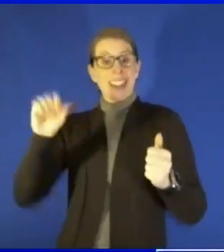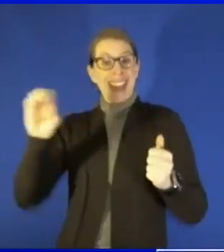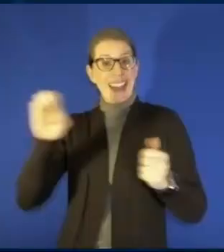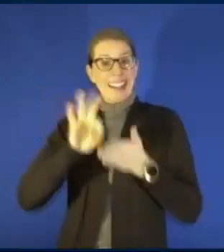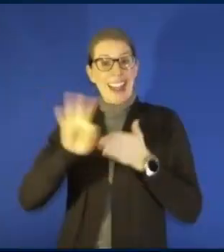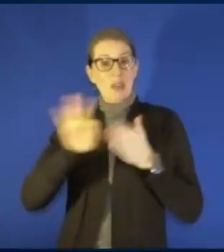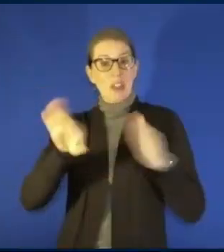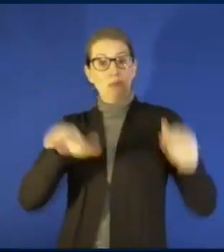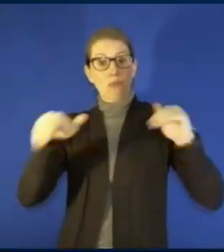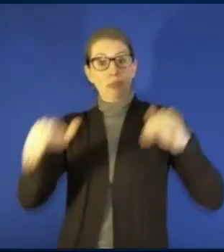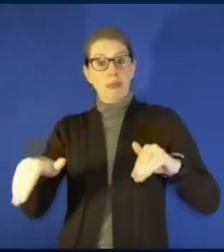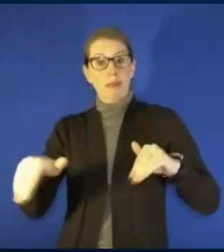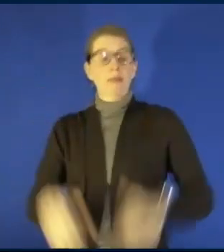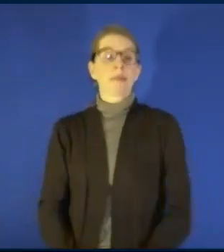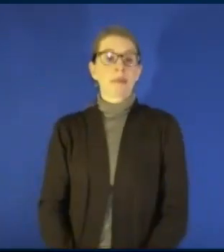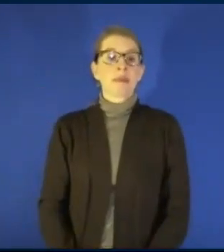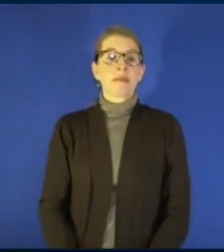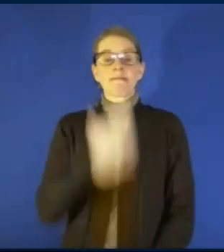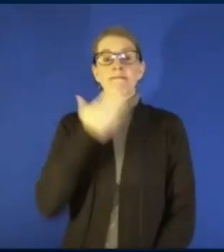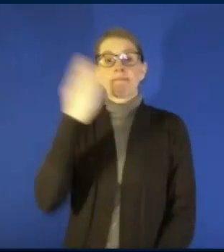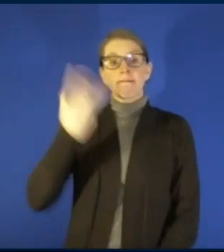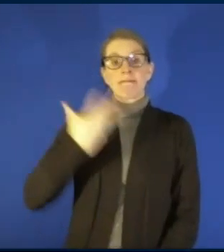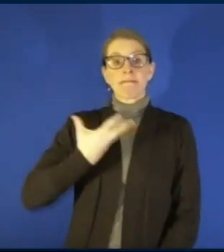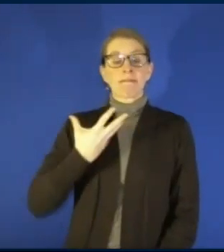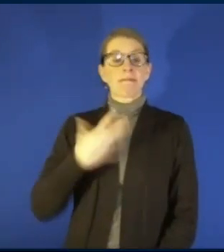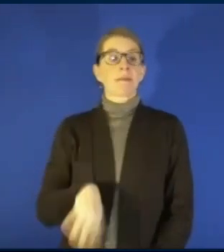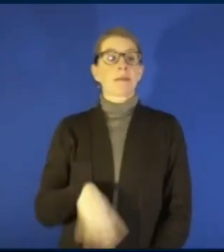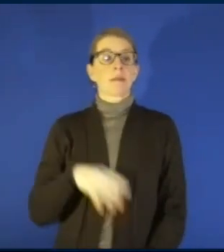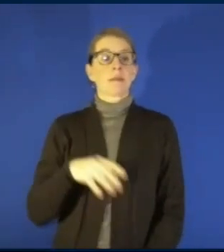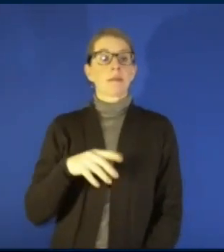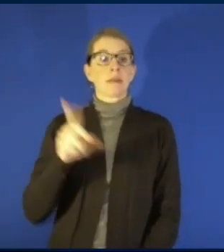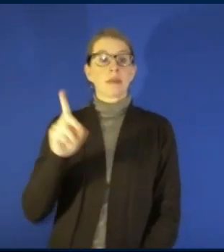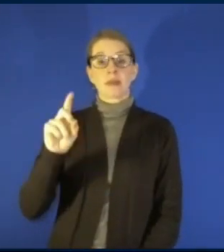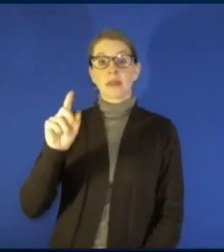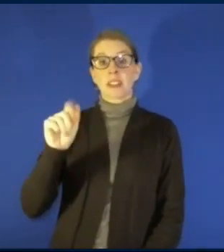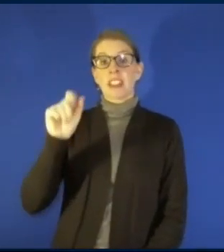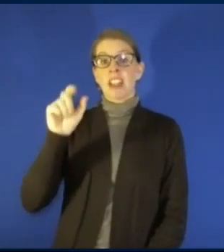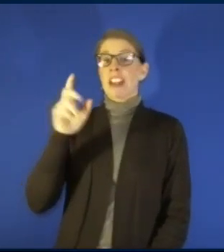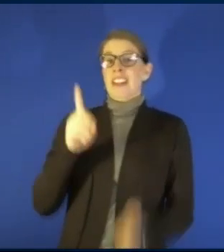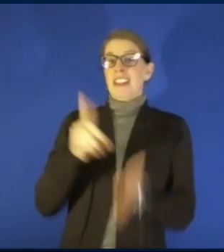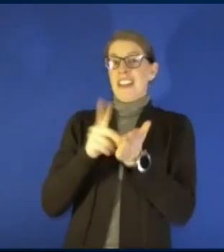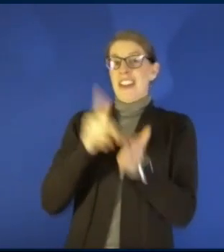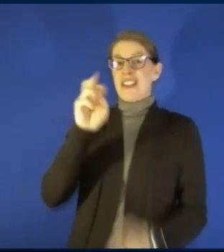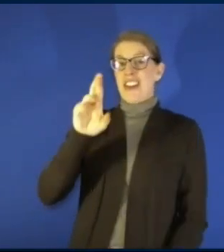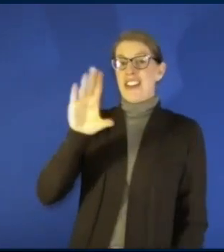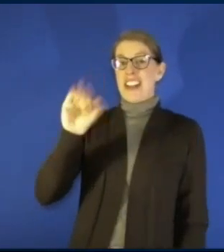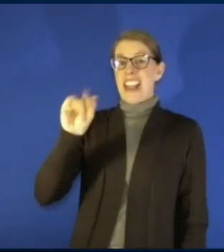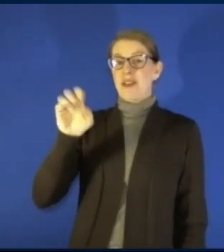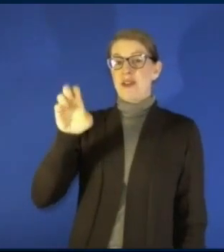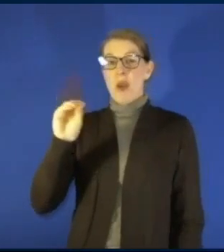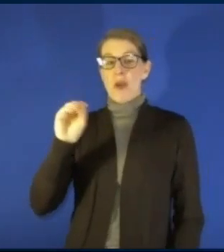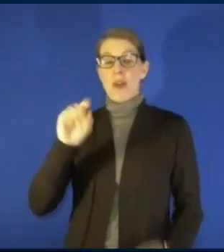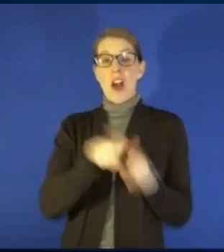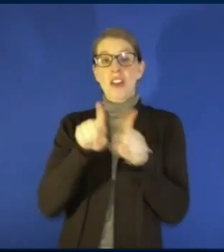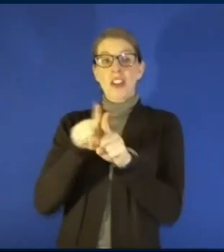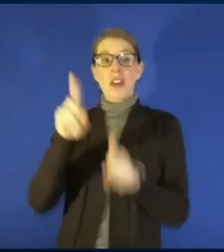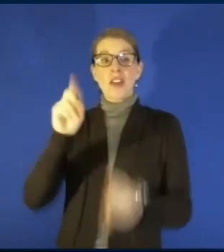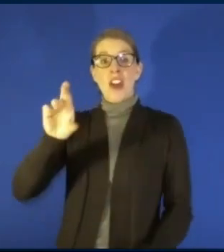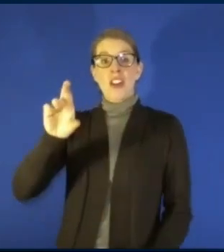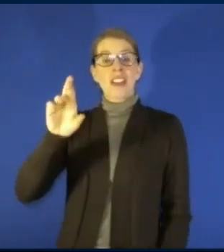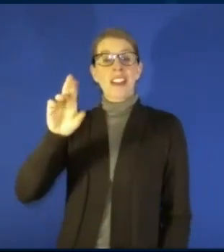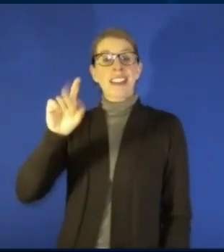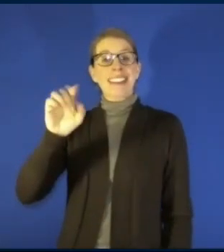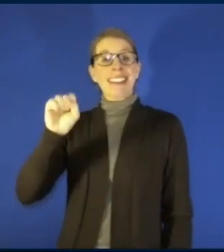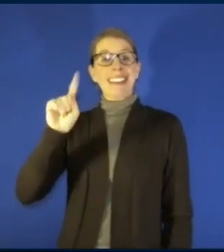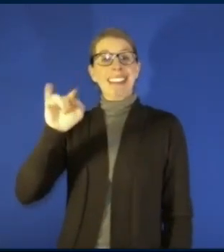thanks for that update, Doc. Hot. All right, let's turn. We got Dr. Castro in here with me, and we got Dr. Stites down there in Studio B. Good morning to you.